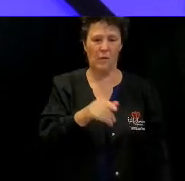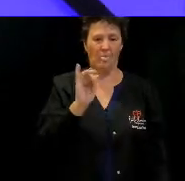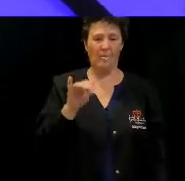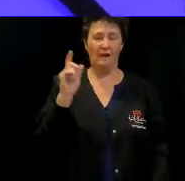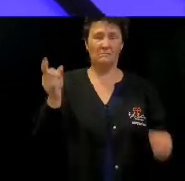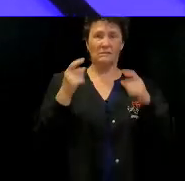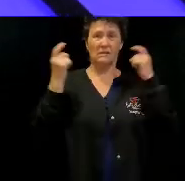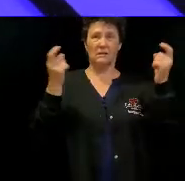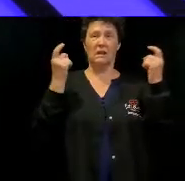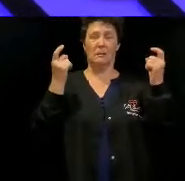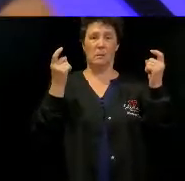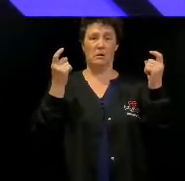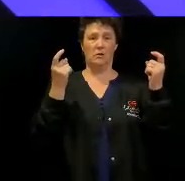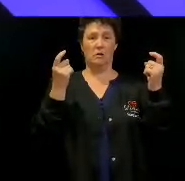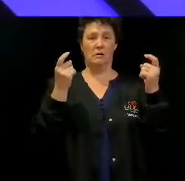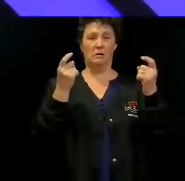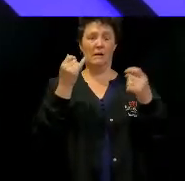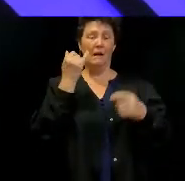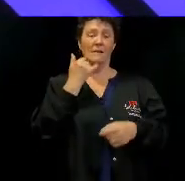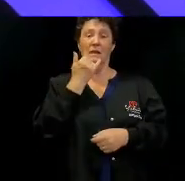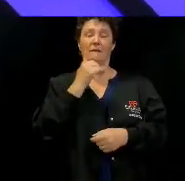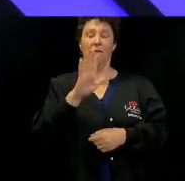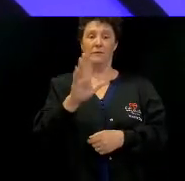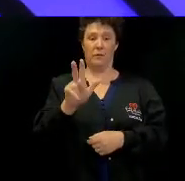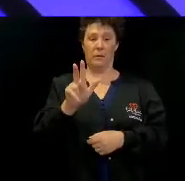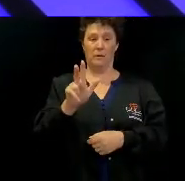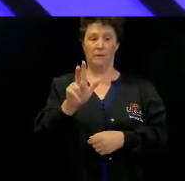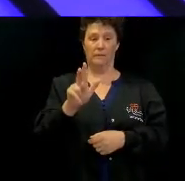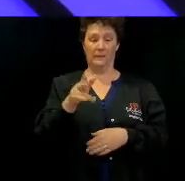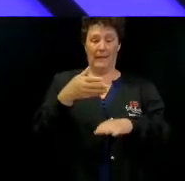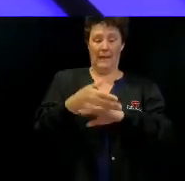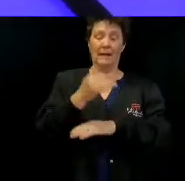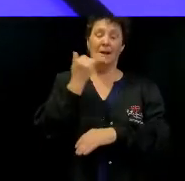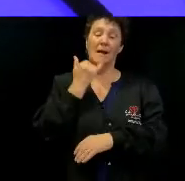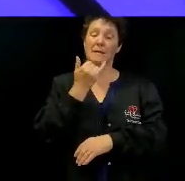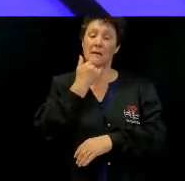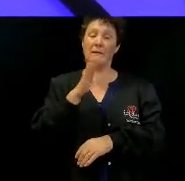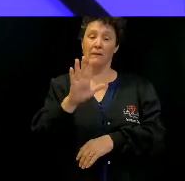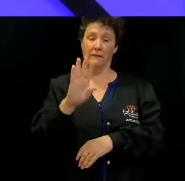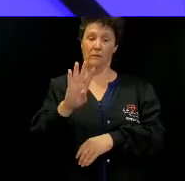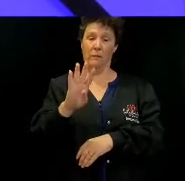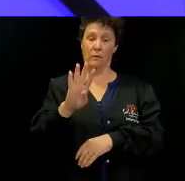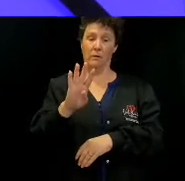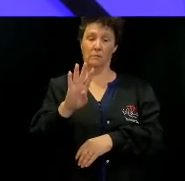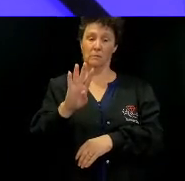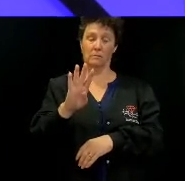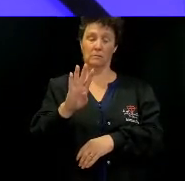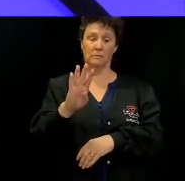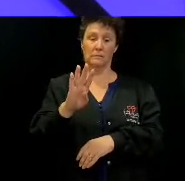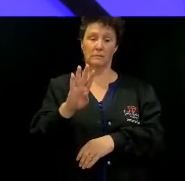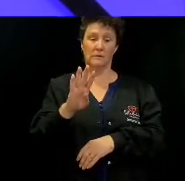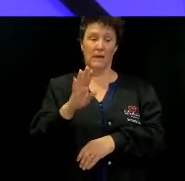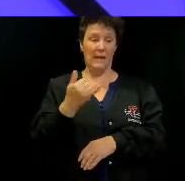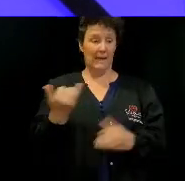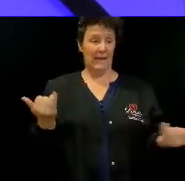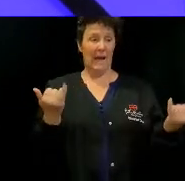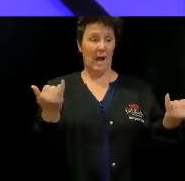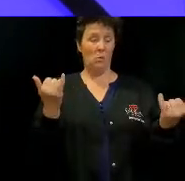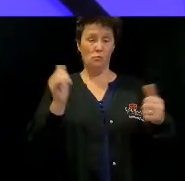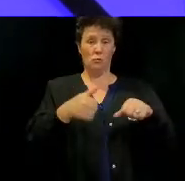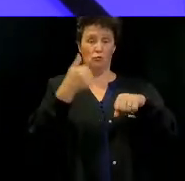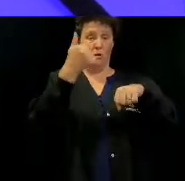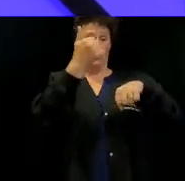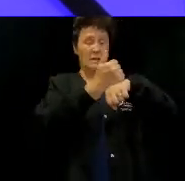Isaiah 53. And the Bible says in Isaiah 54 that we're celebrating what happened in 53, that you and I can be established in our